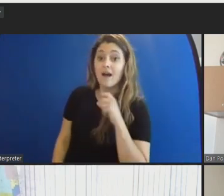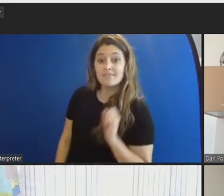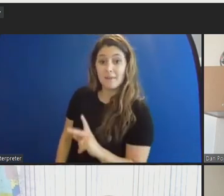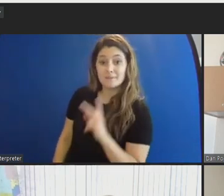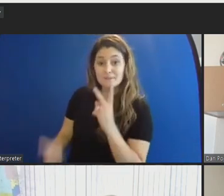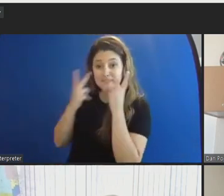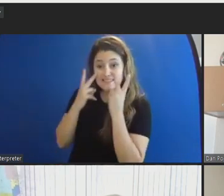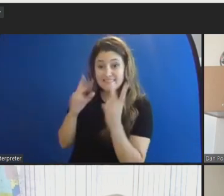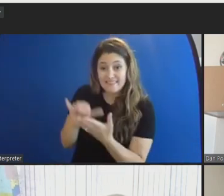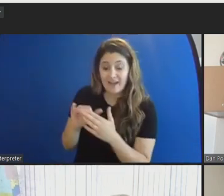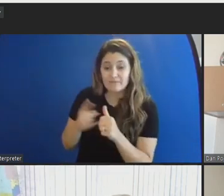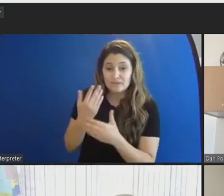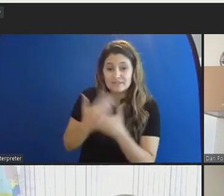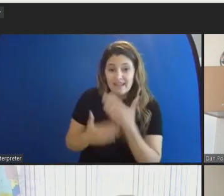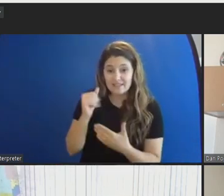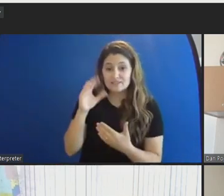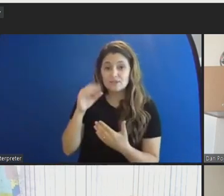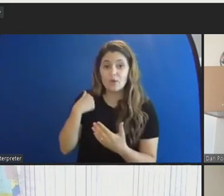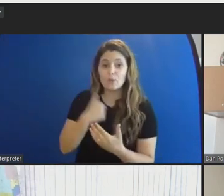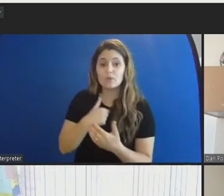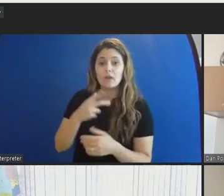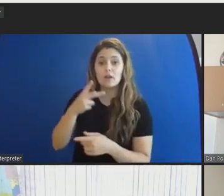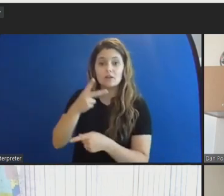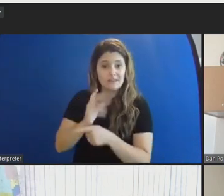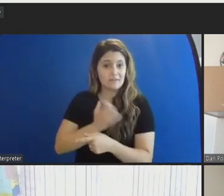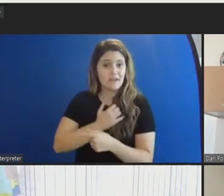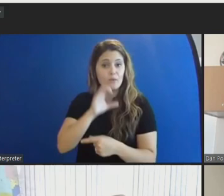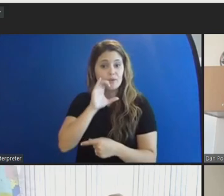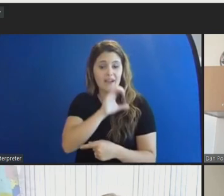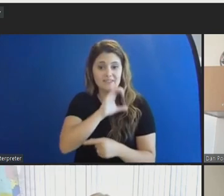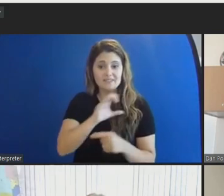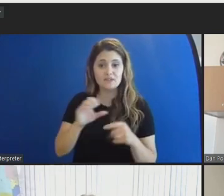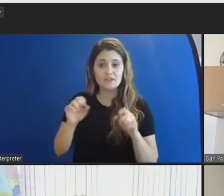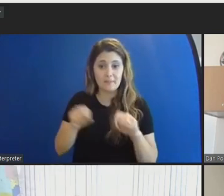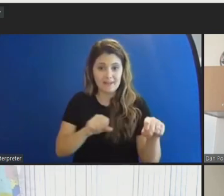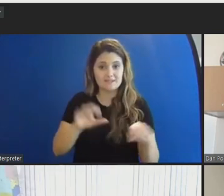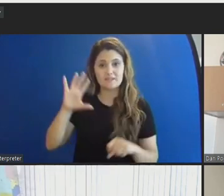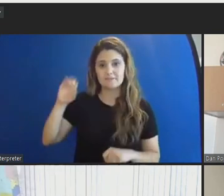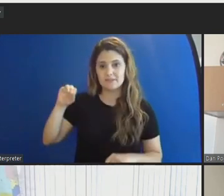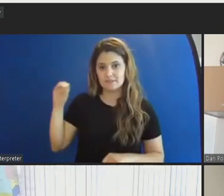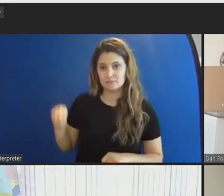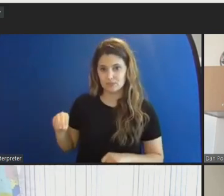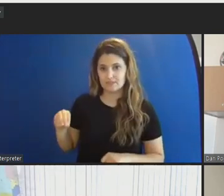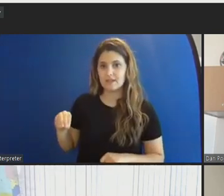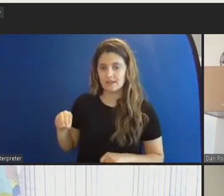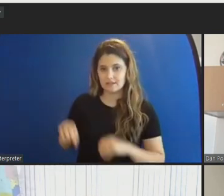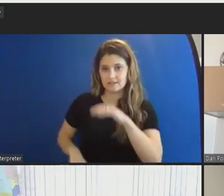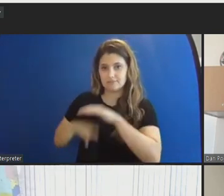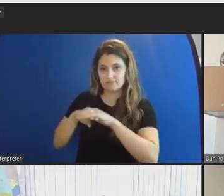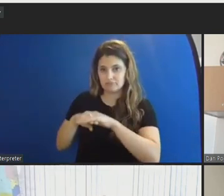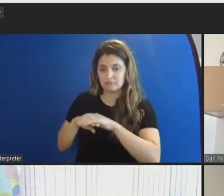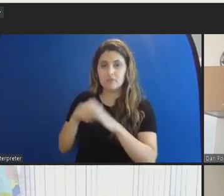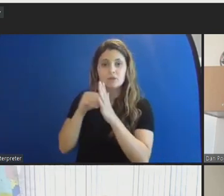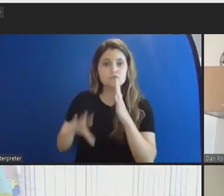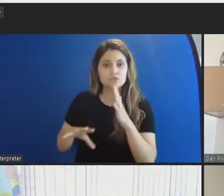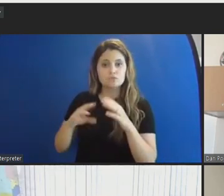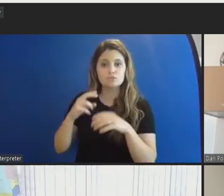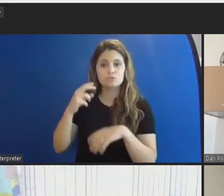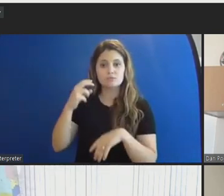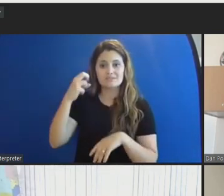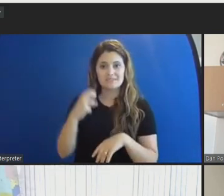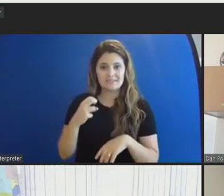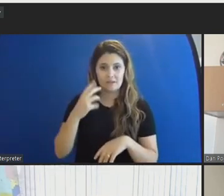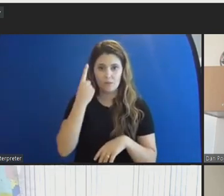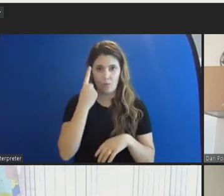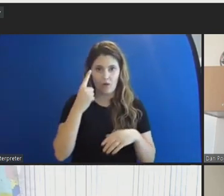see that firsthand. So we are keeping our cafeteria capacities at 50%. Students are sitting facing one direction,